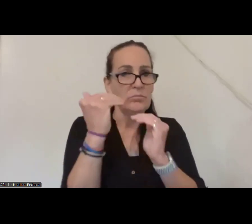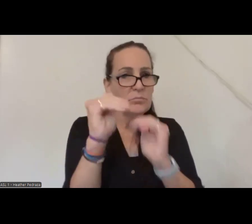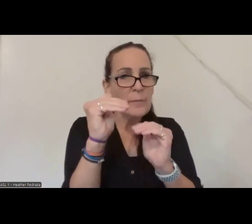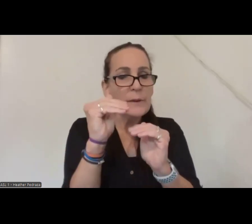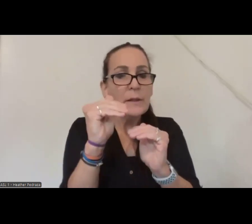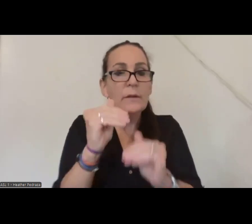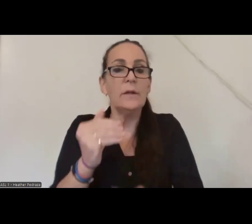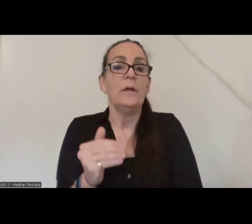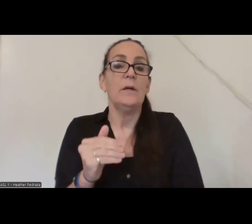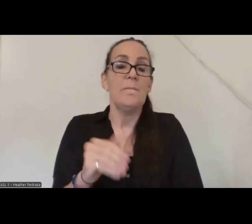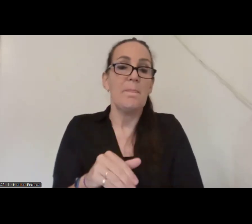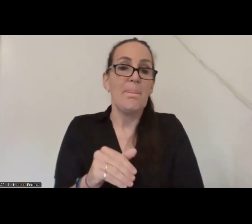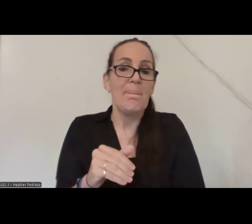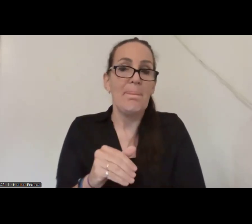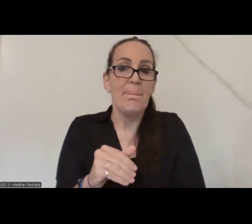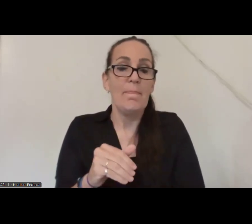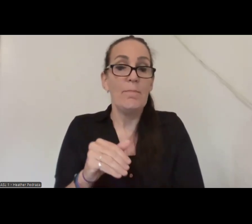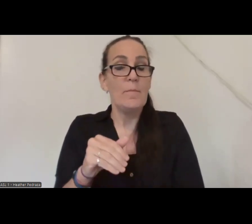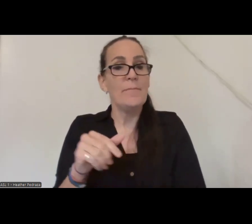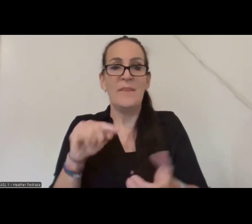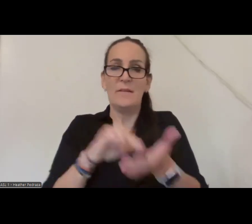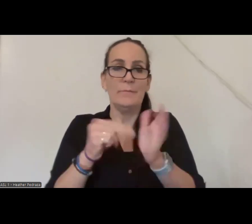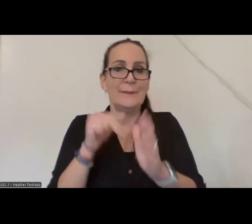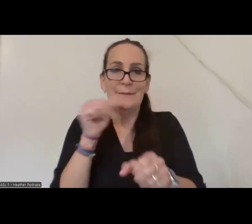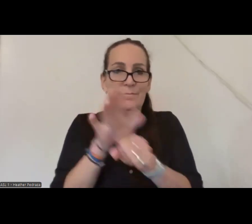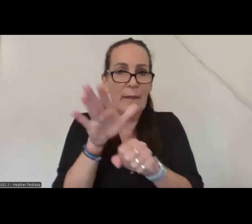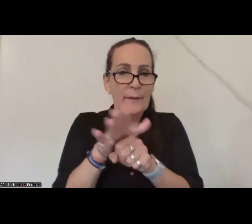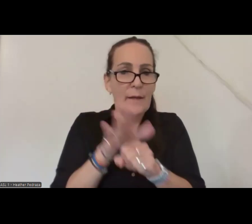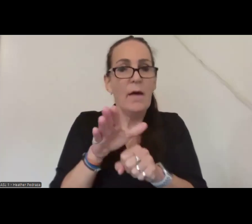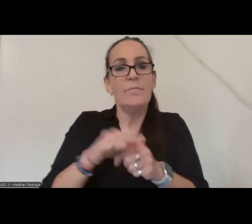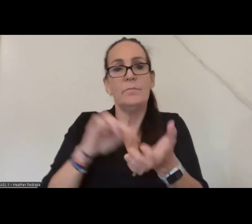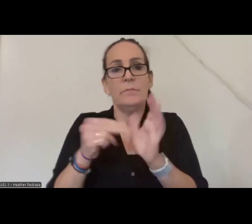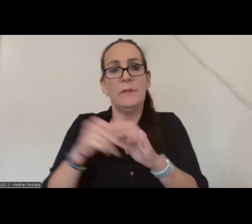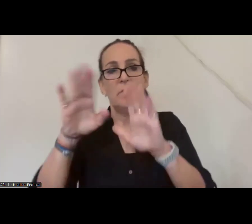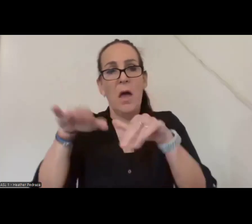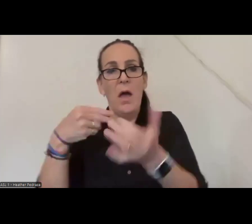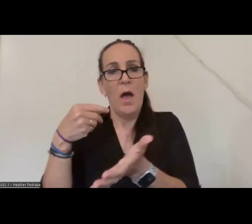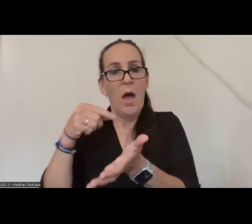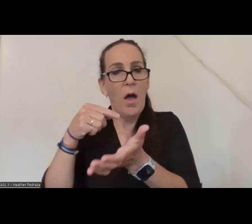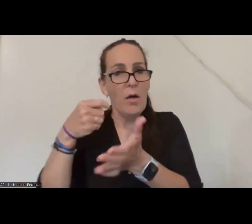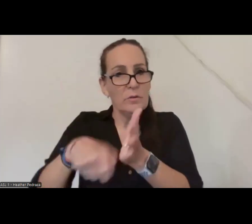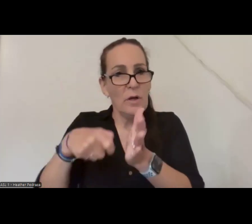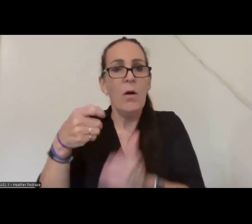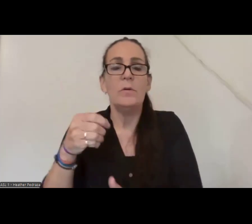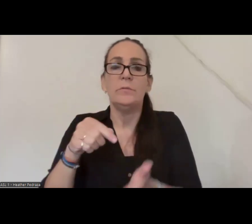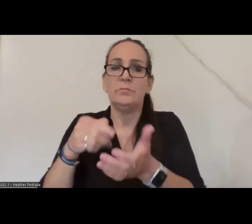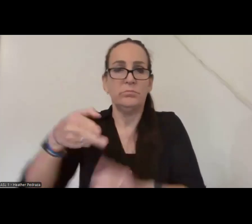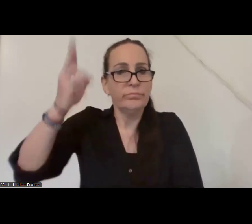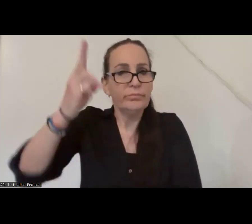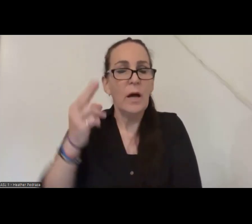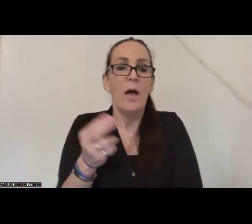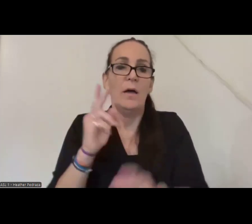this combination of an insufficient supply and high housing costs that make it challenging for older adults and people